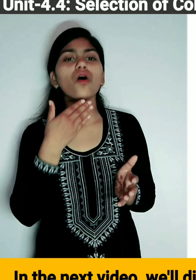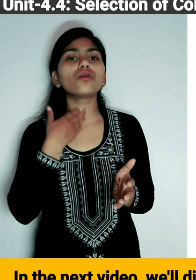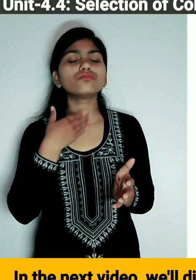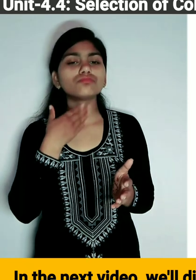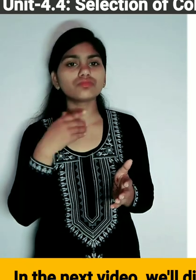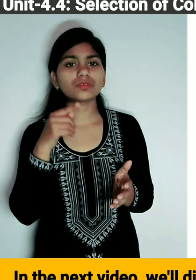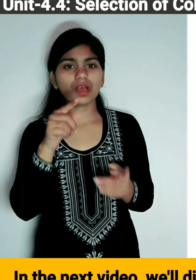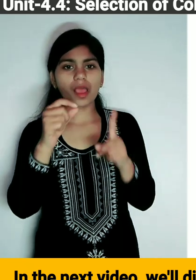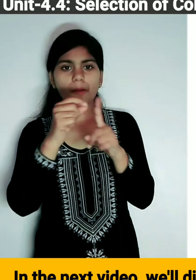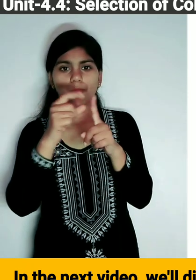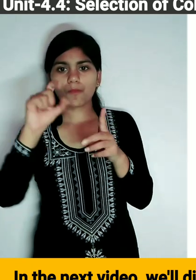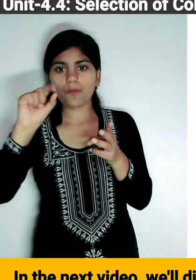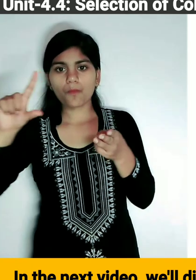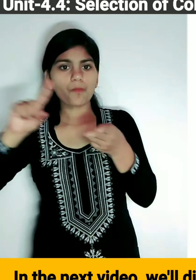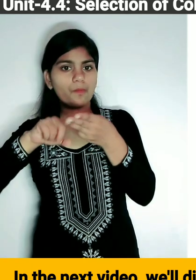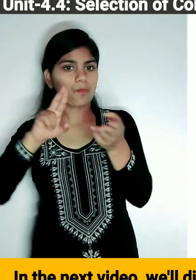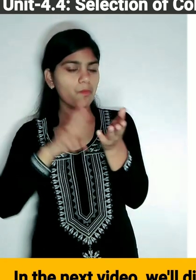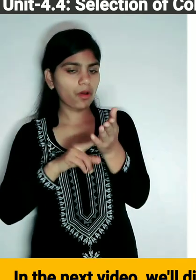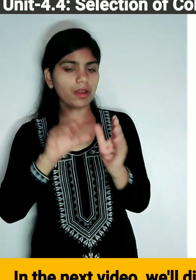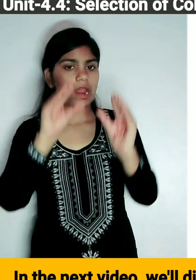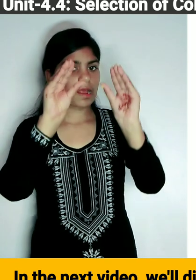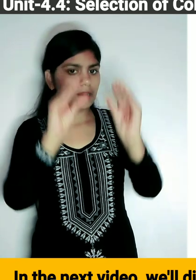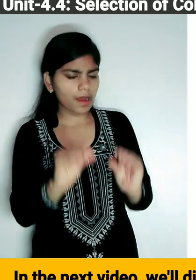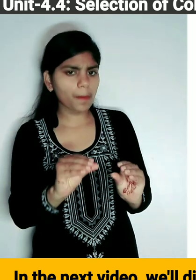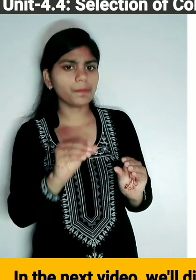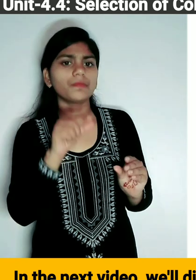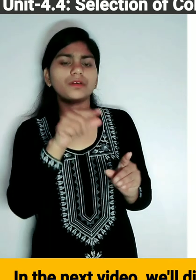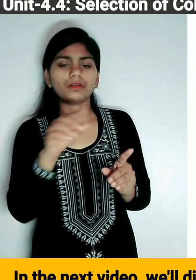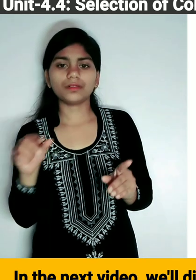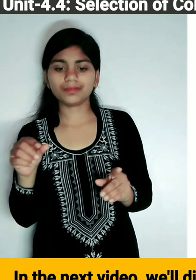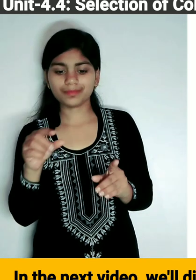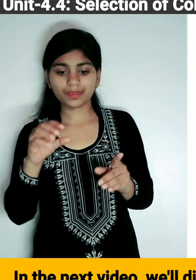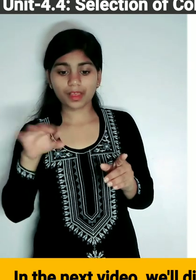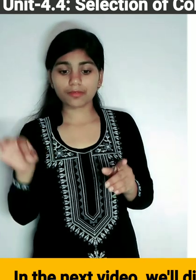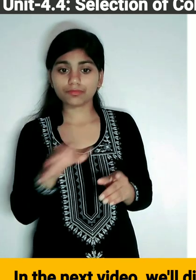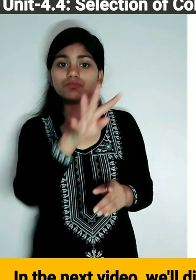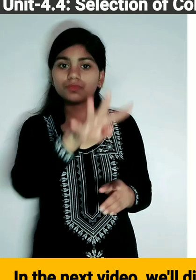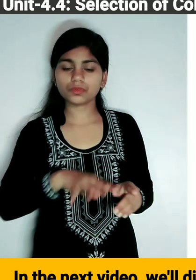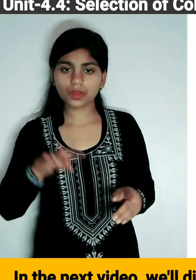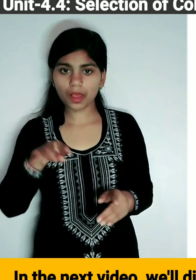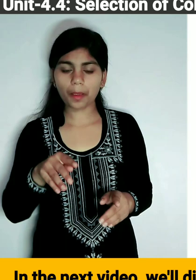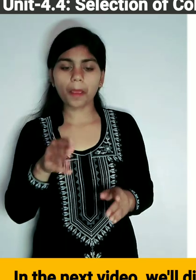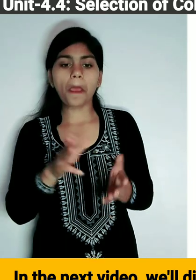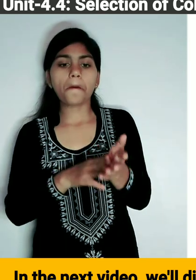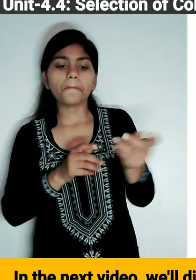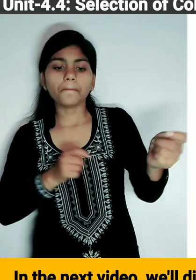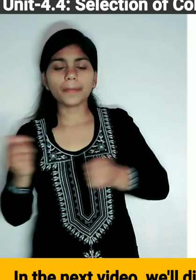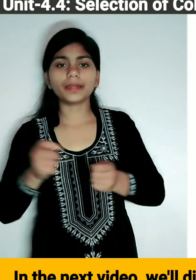honeybee colonies during nectar and pollen dearth period.